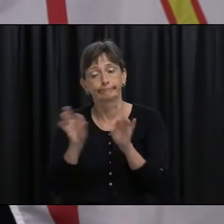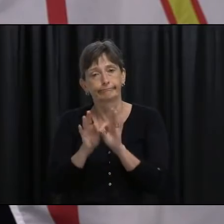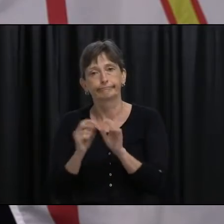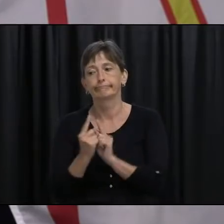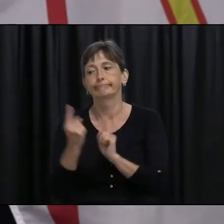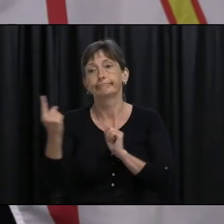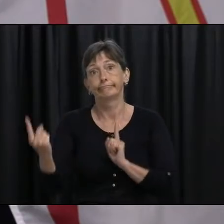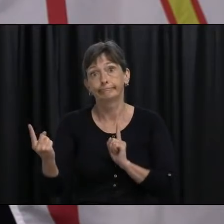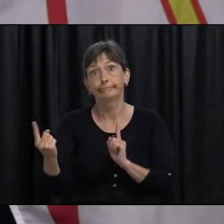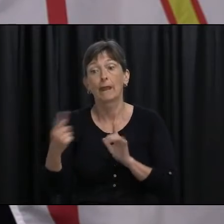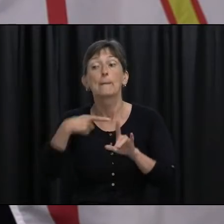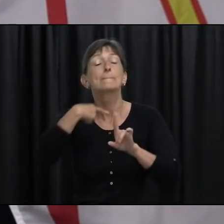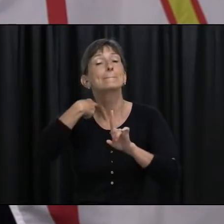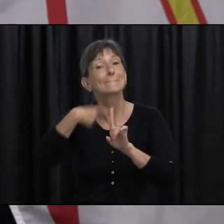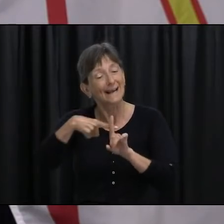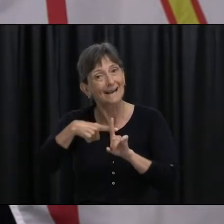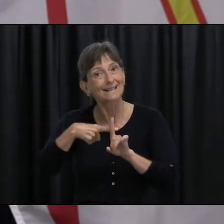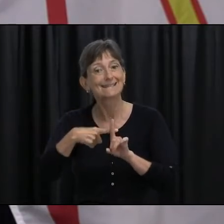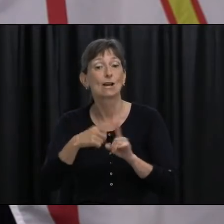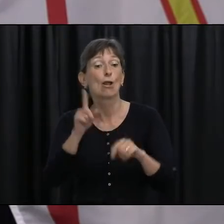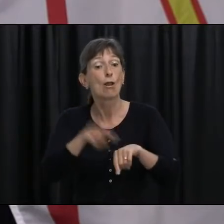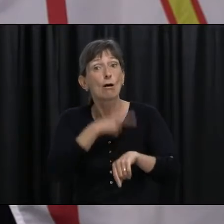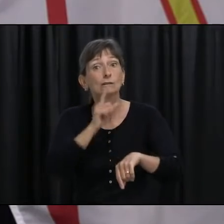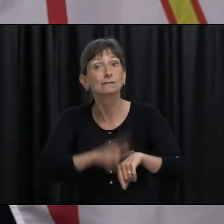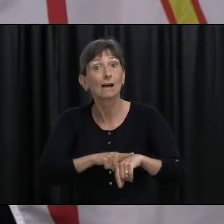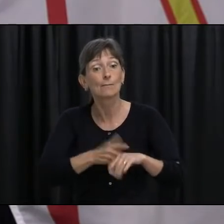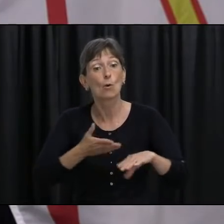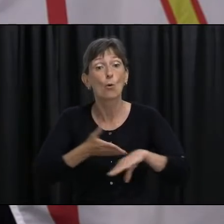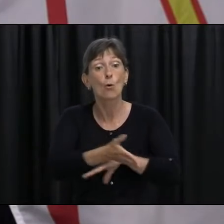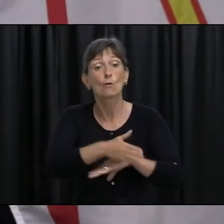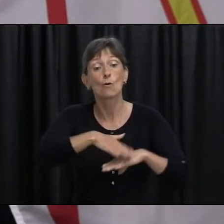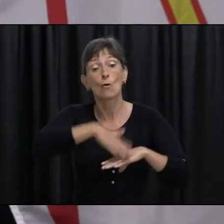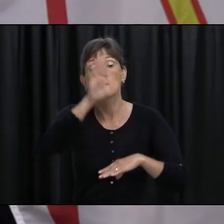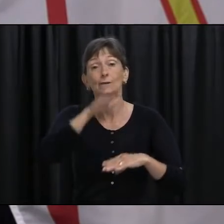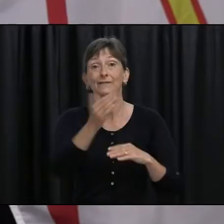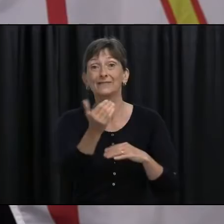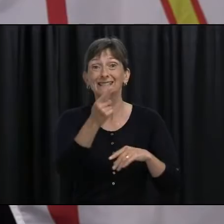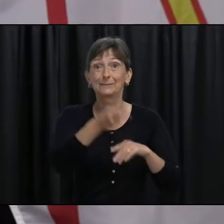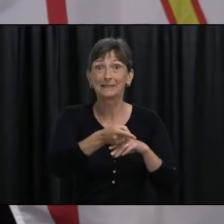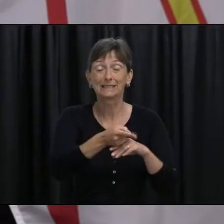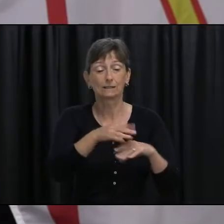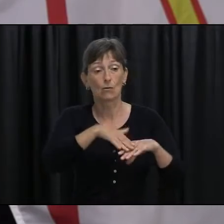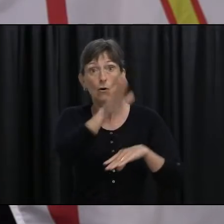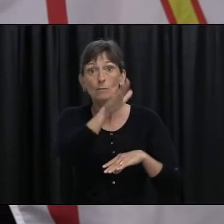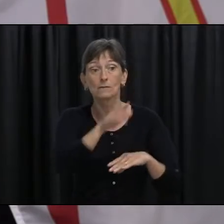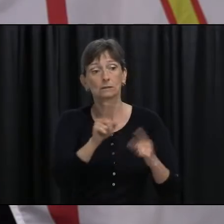longer amount of time we spend together, the greater the risk of infection, and that it is less